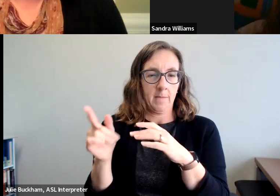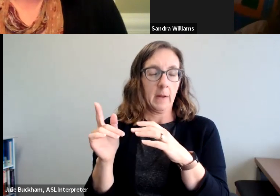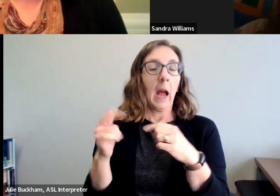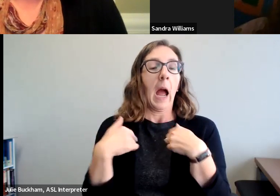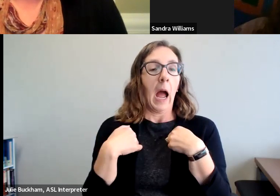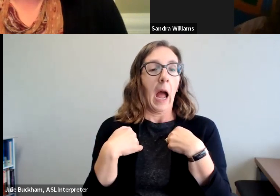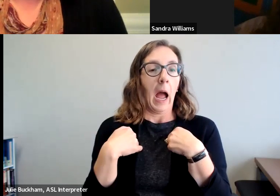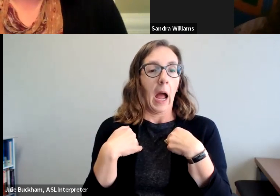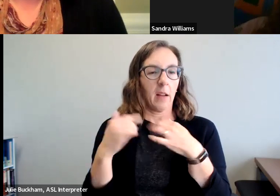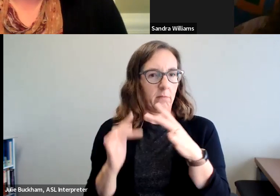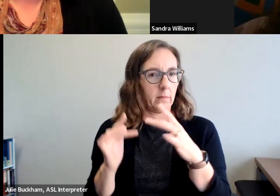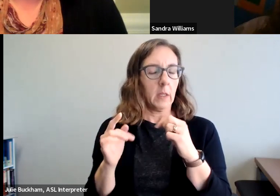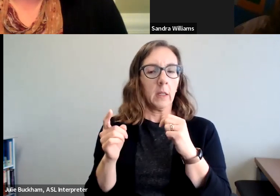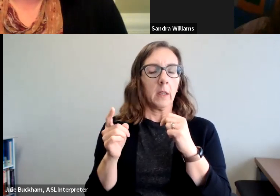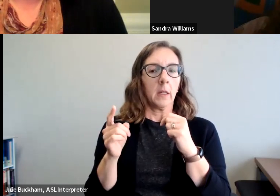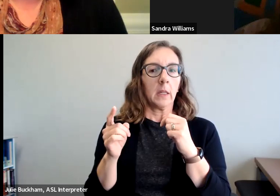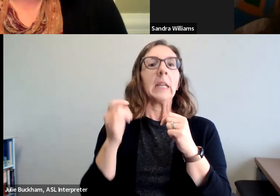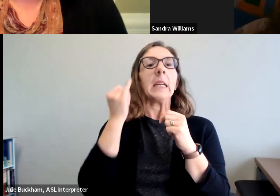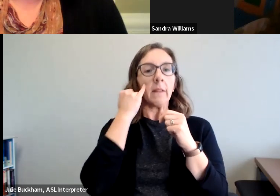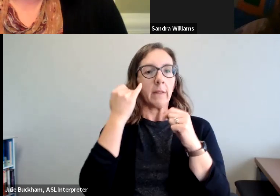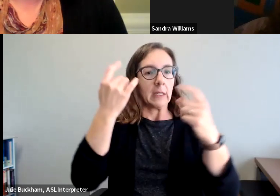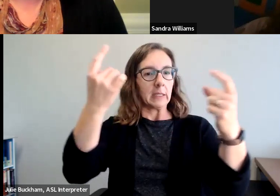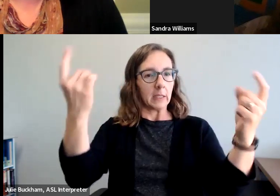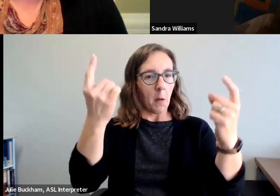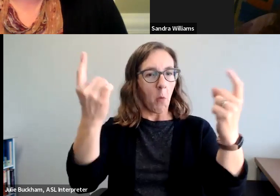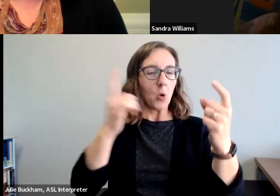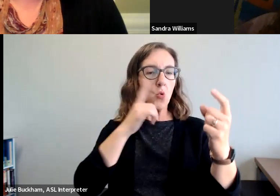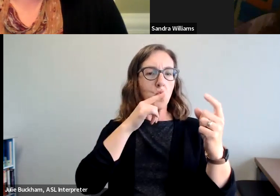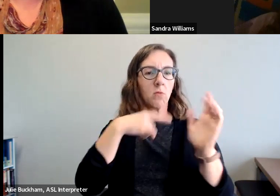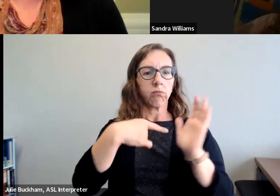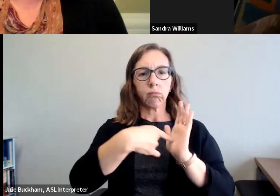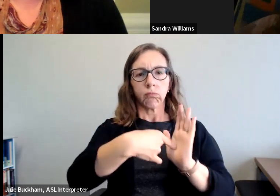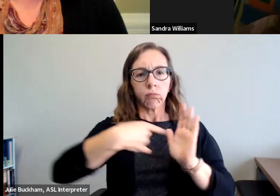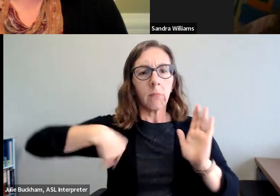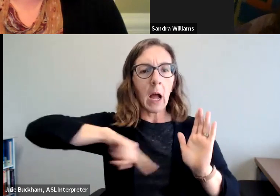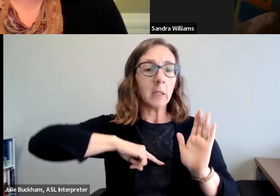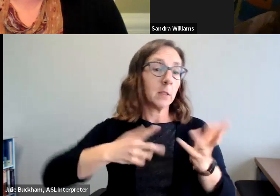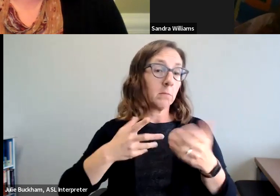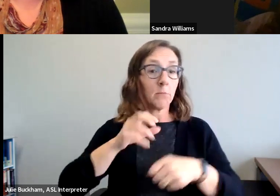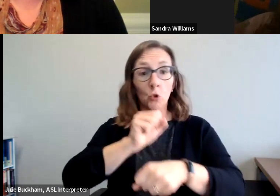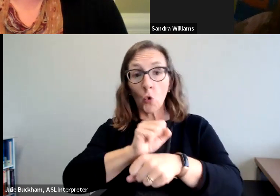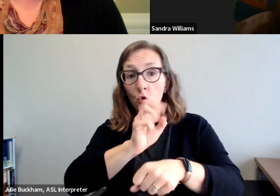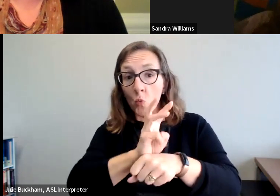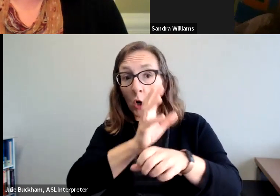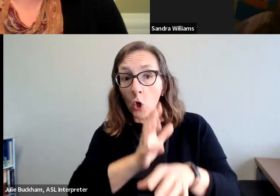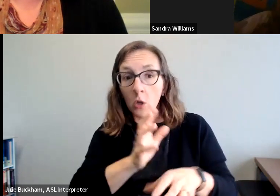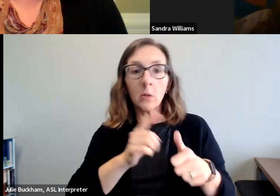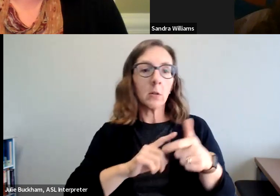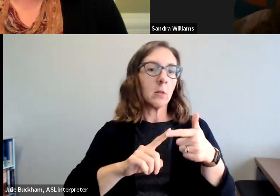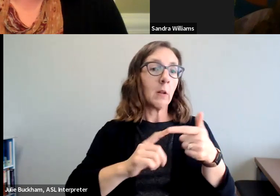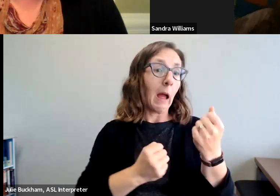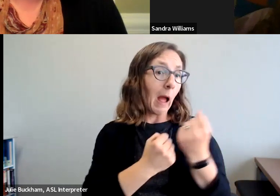that if we have someone representing us, whether it's a social worker, whether it's an